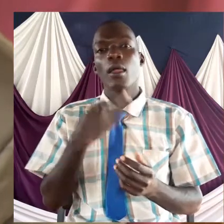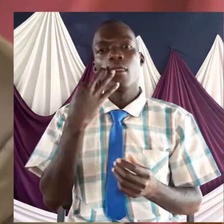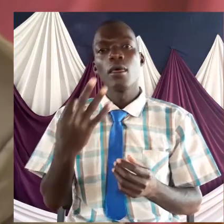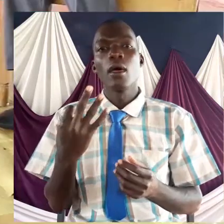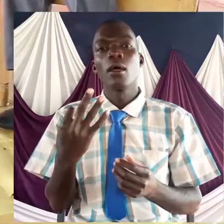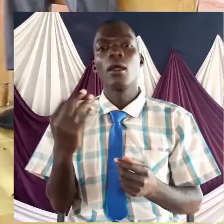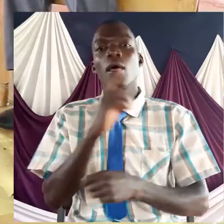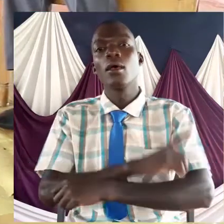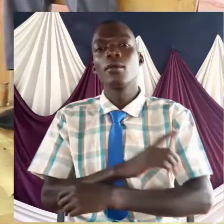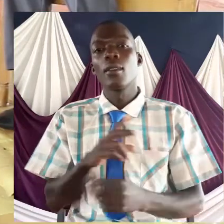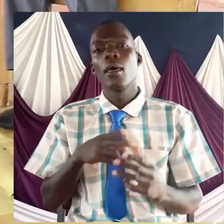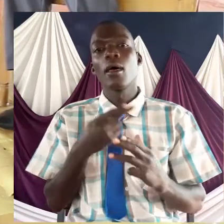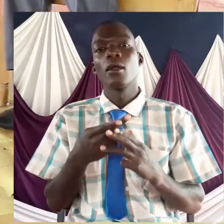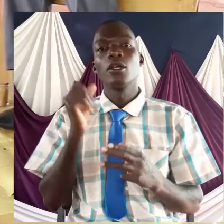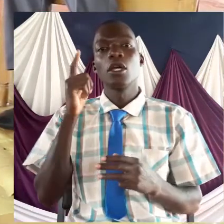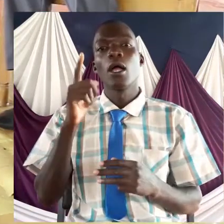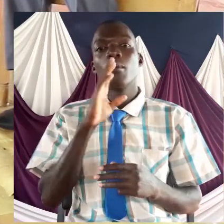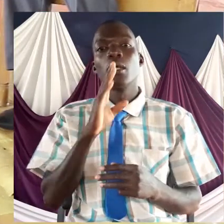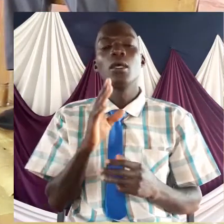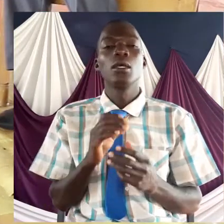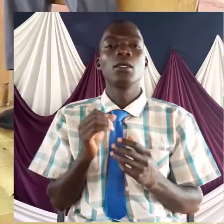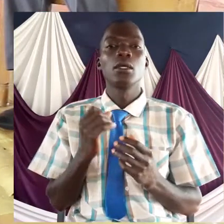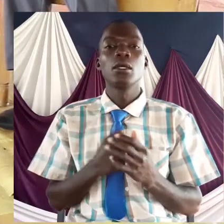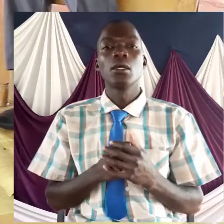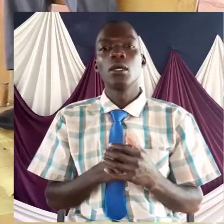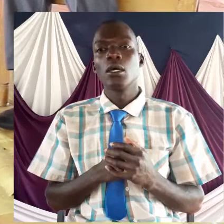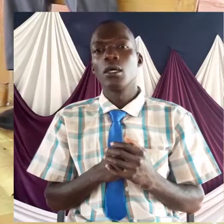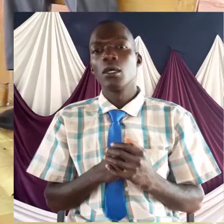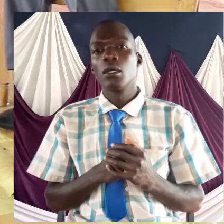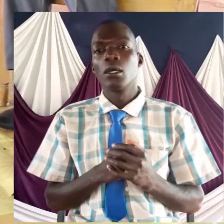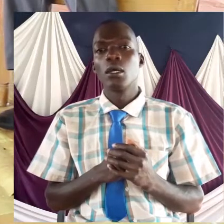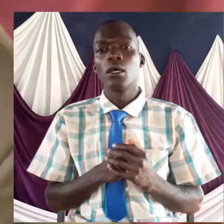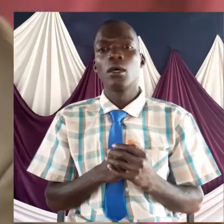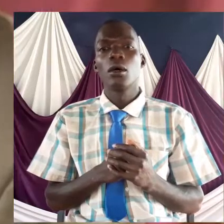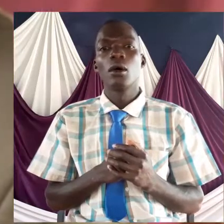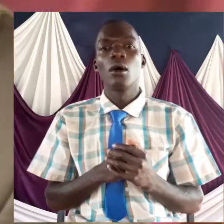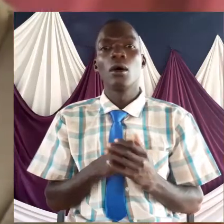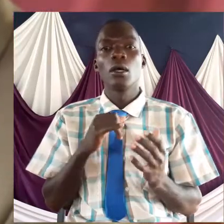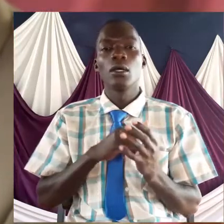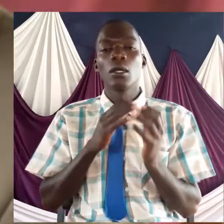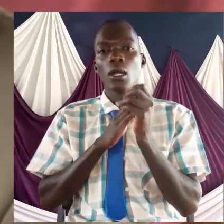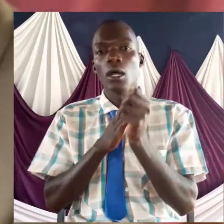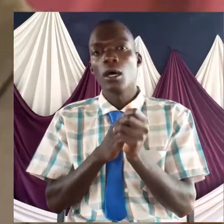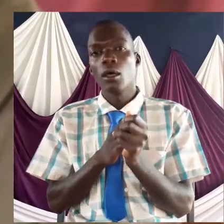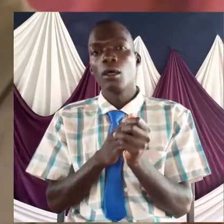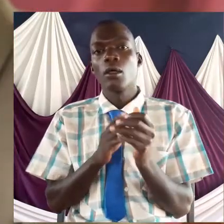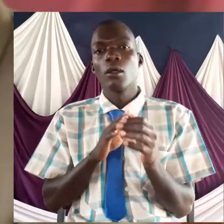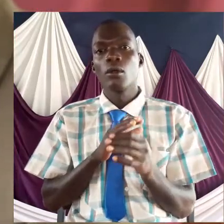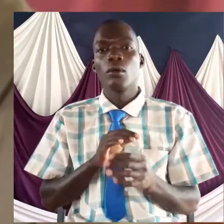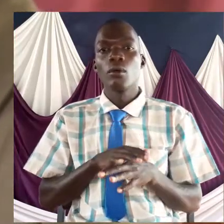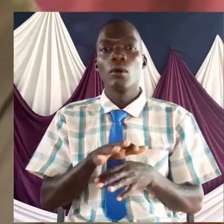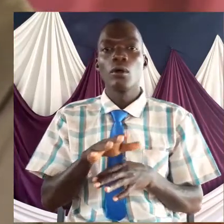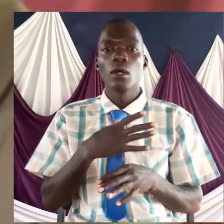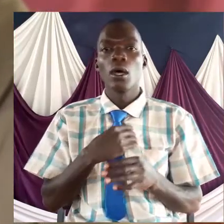2,300 days, then shall the sanctuary be cleansed. With regard to the flow in